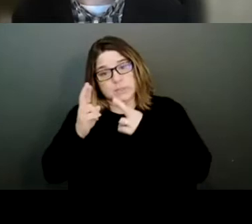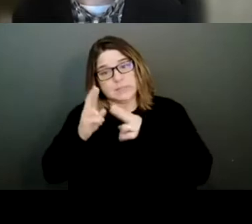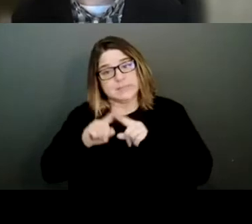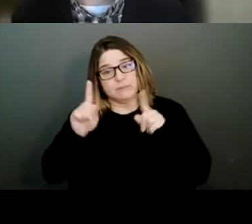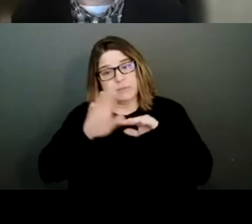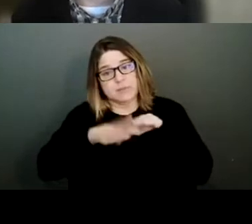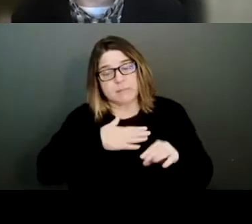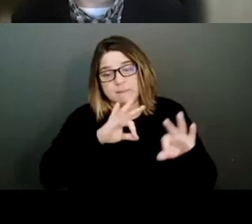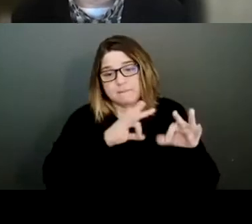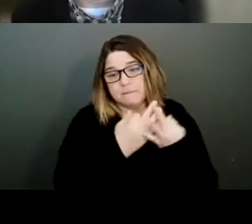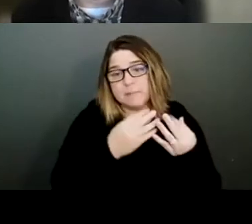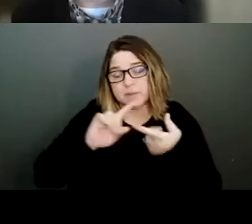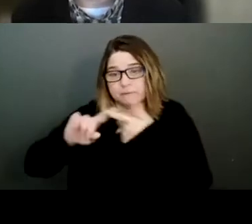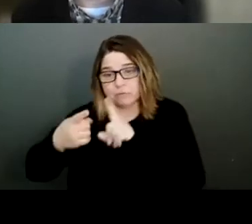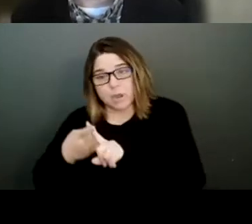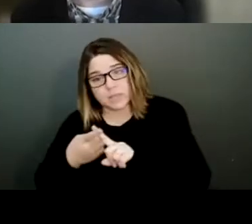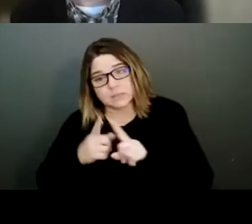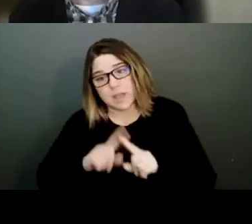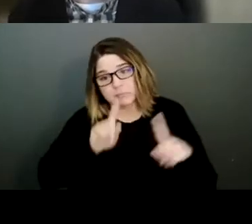my friends and family members.